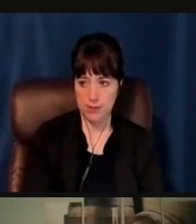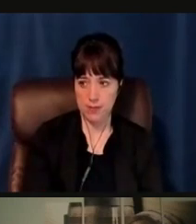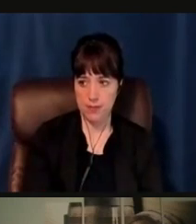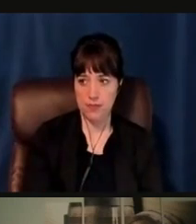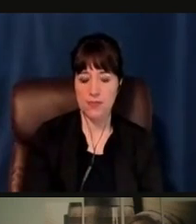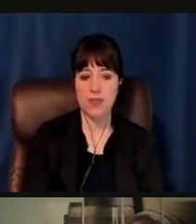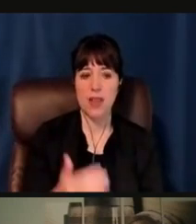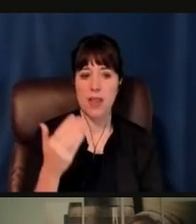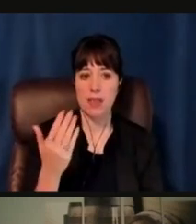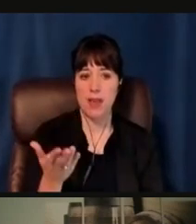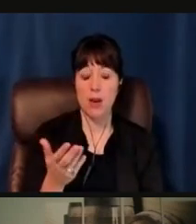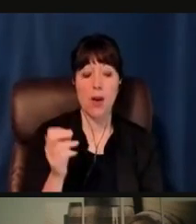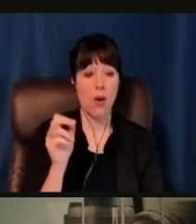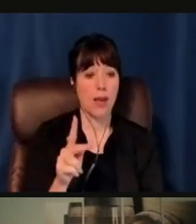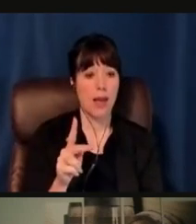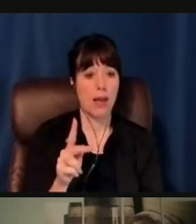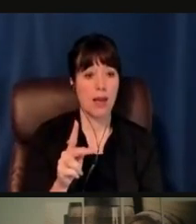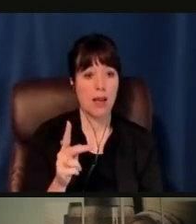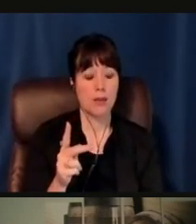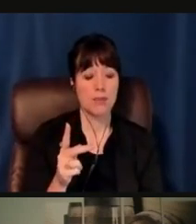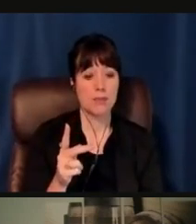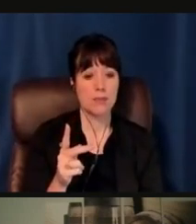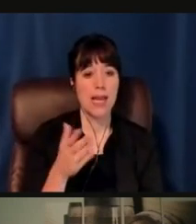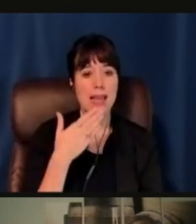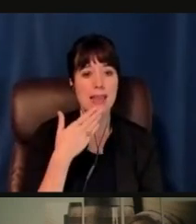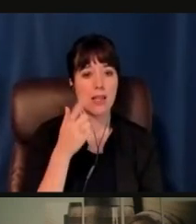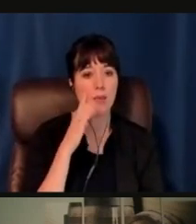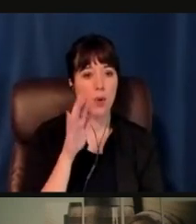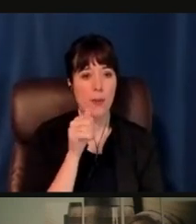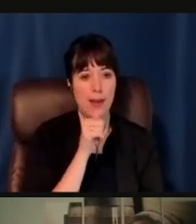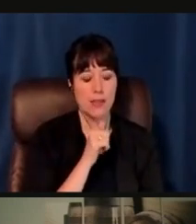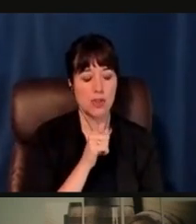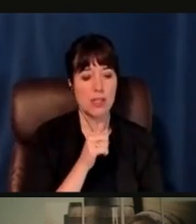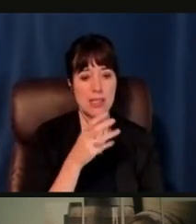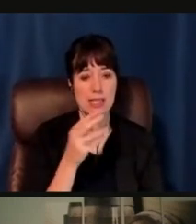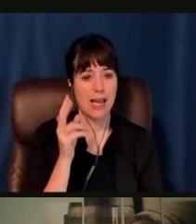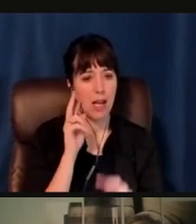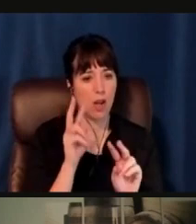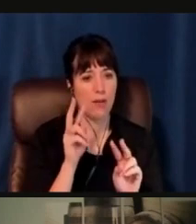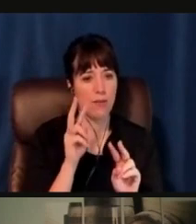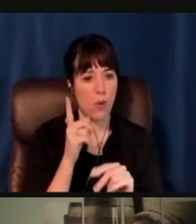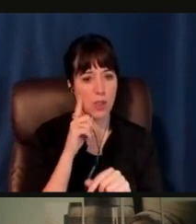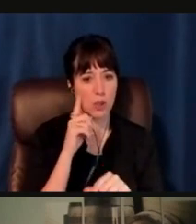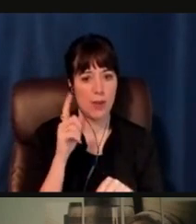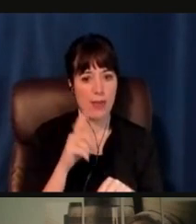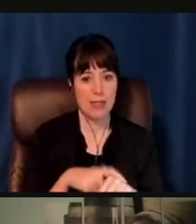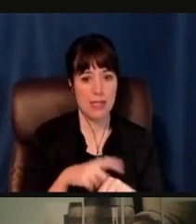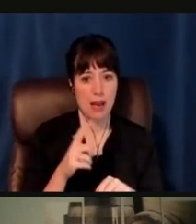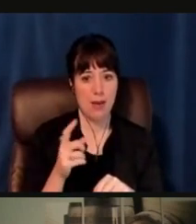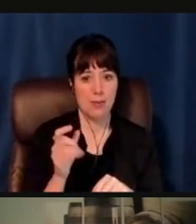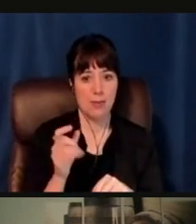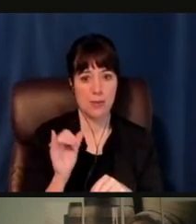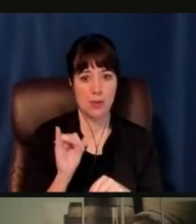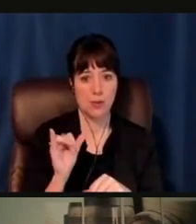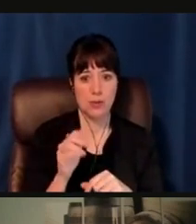There. Okay, coming up. Thank you for your patience, and I look forward to the timer too. It's very good.